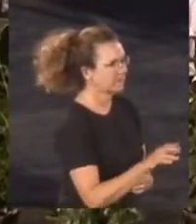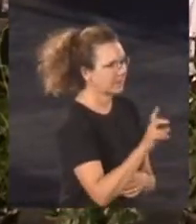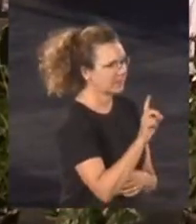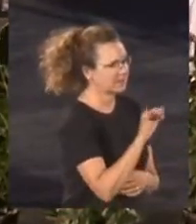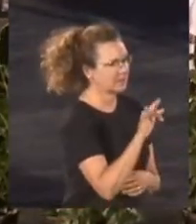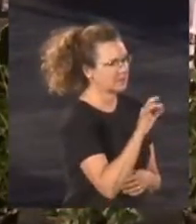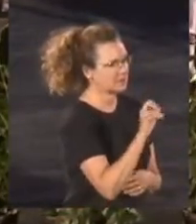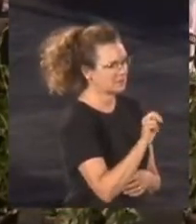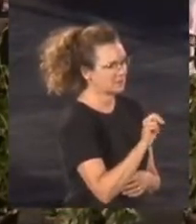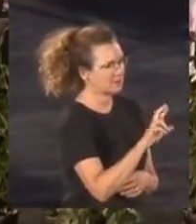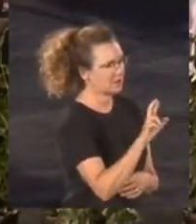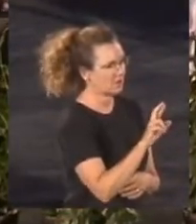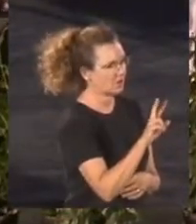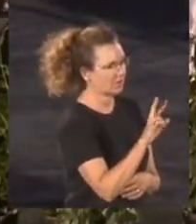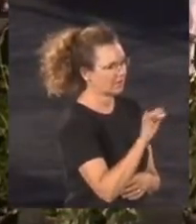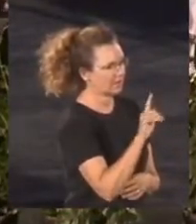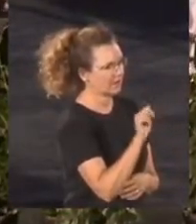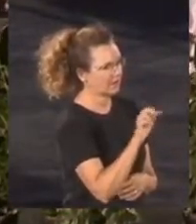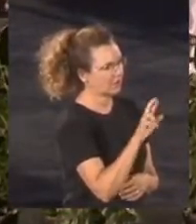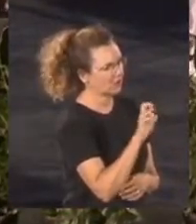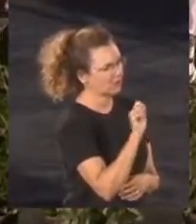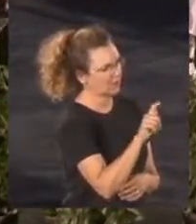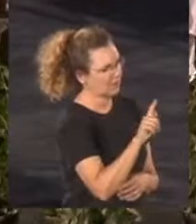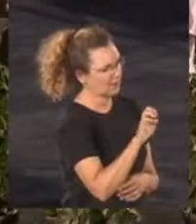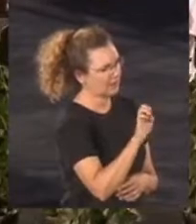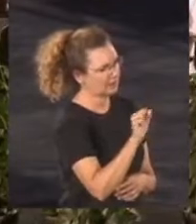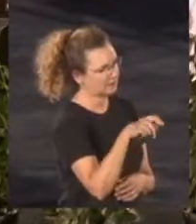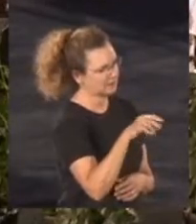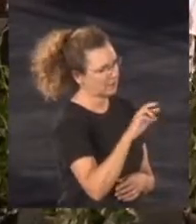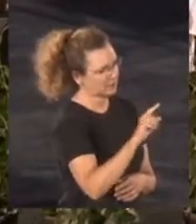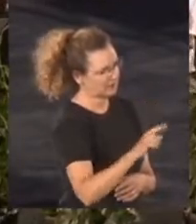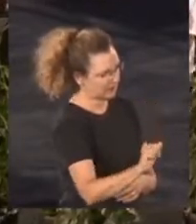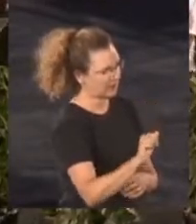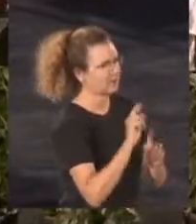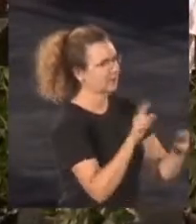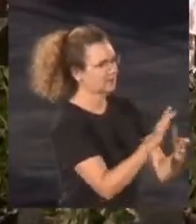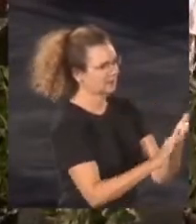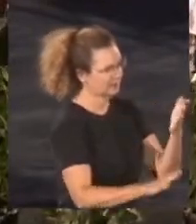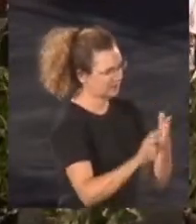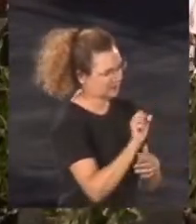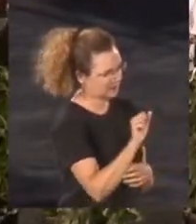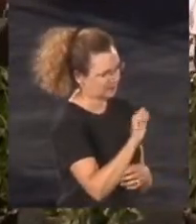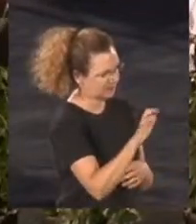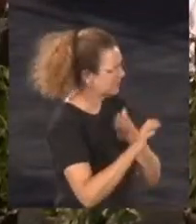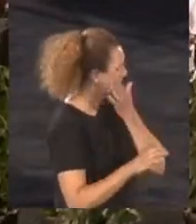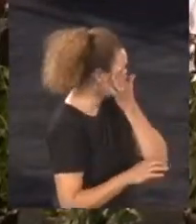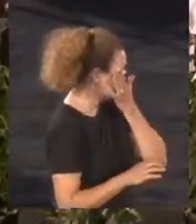Dylan R. Villarreal Esparza will be attending San Antonio College.